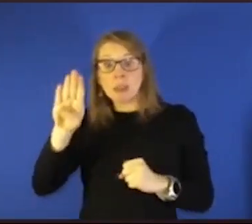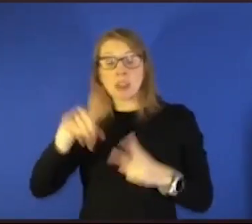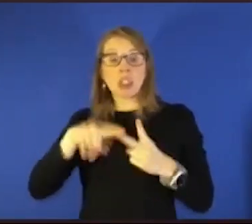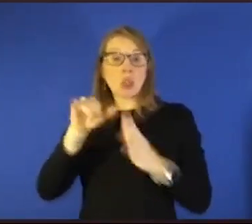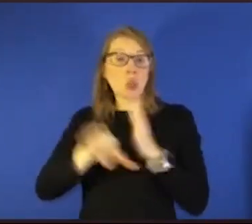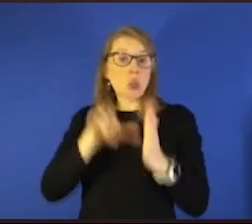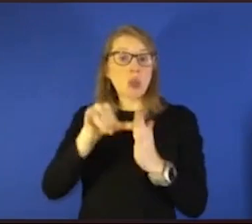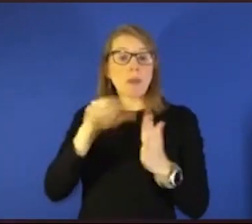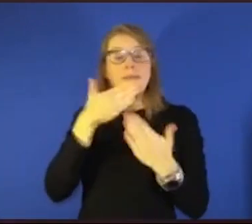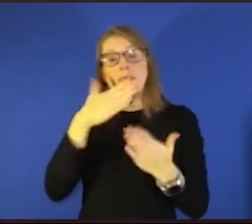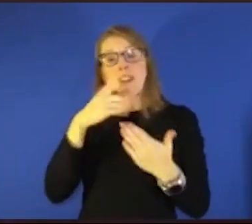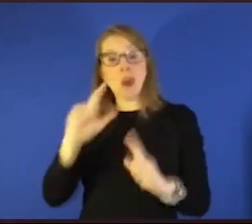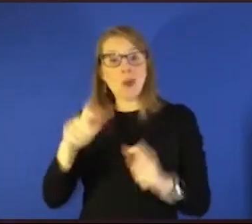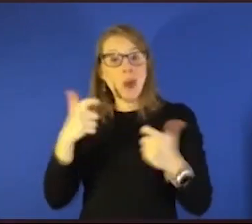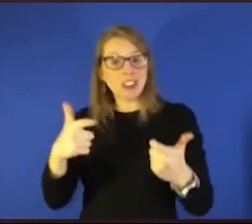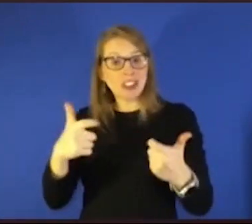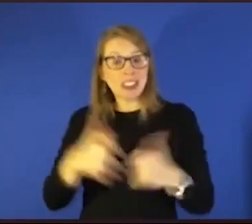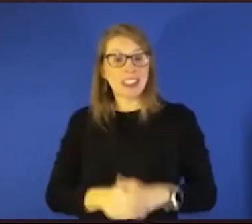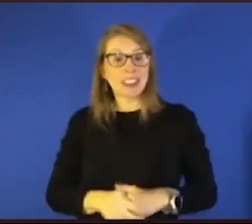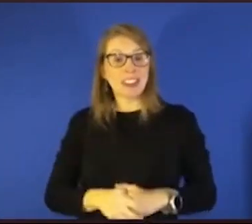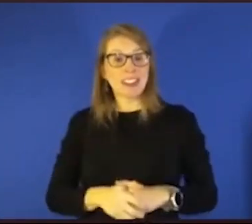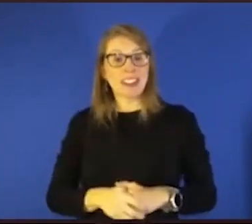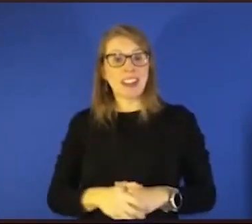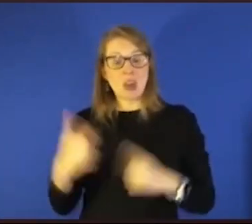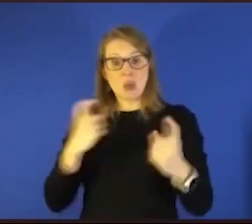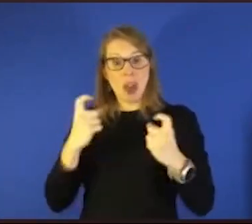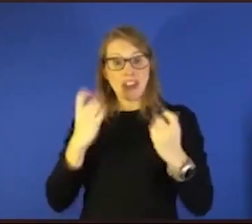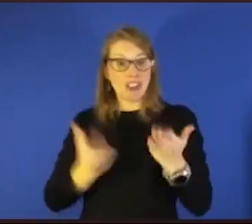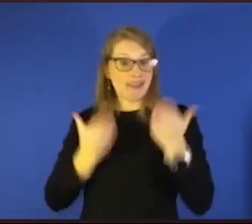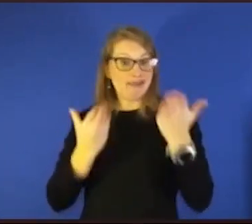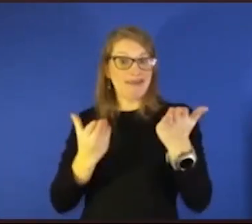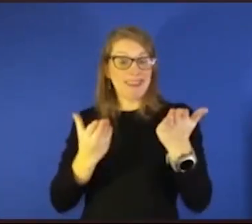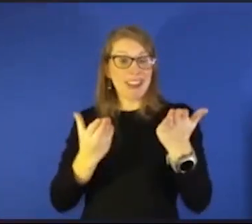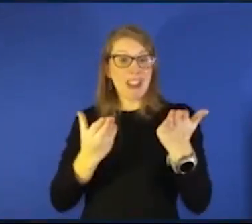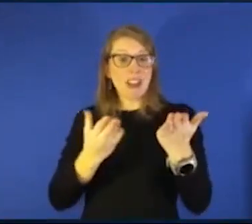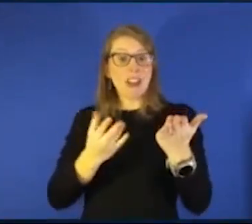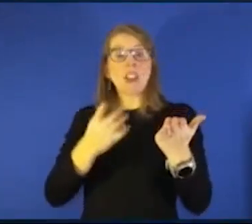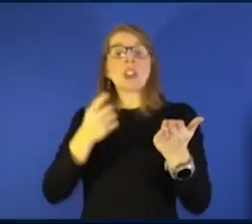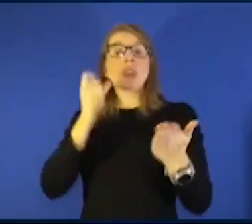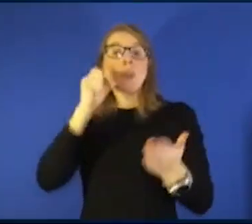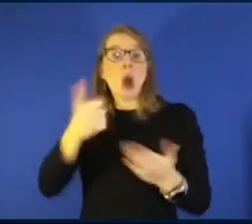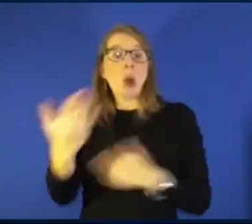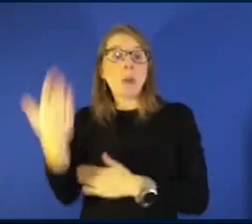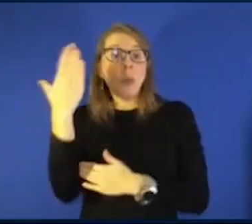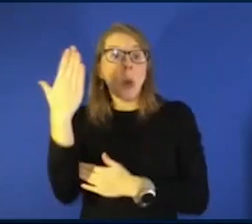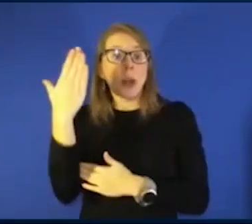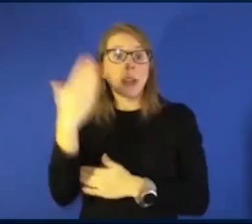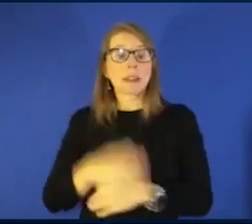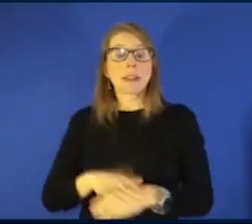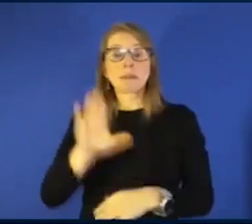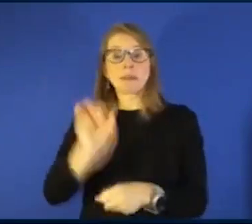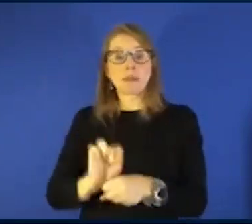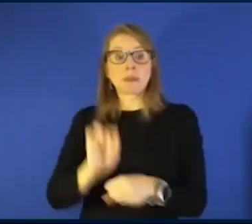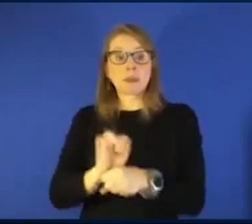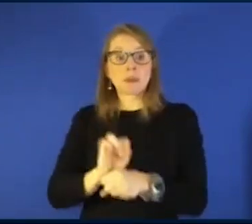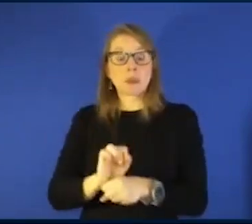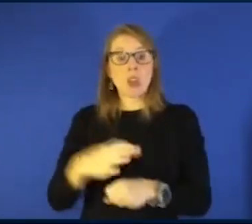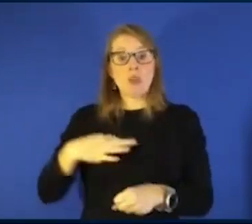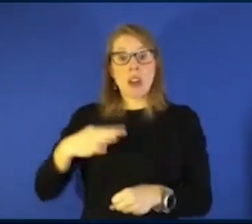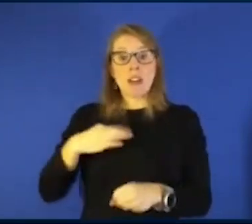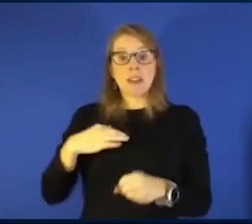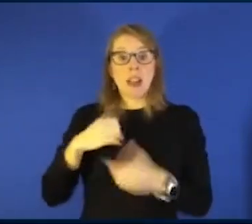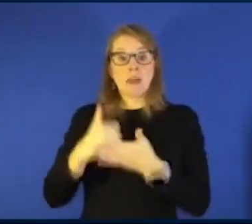you for watching and bringing your questions to us. Coming up tomorrow morning, his work is credited with helping create a number